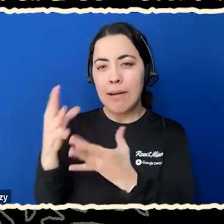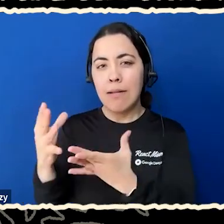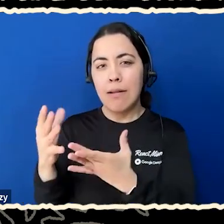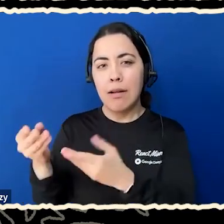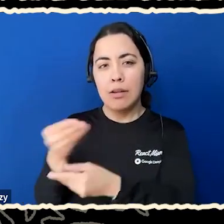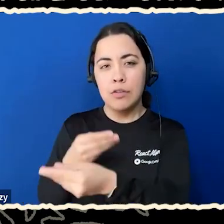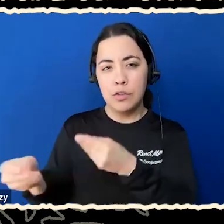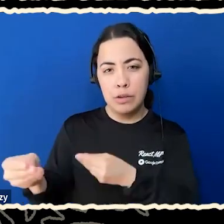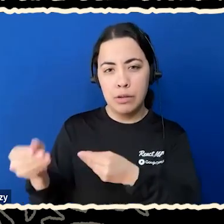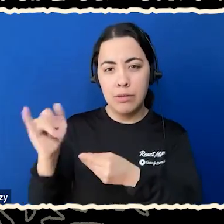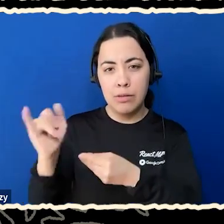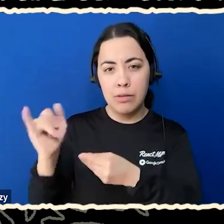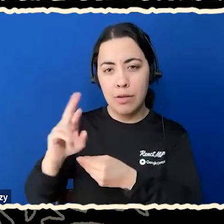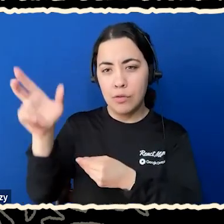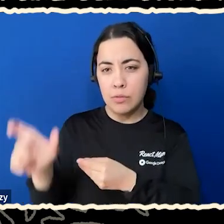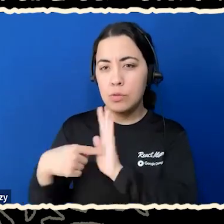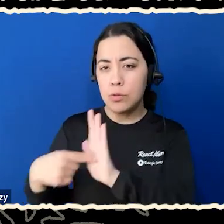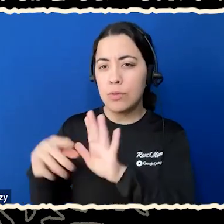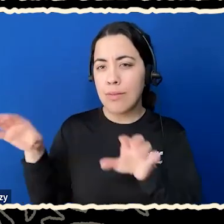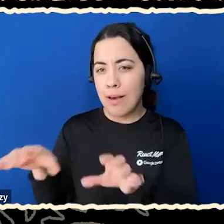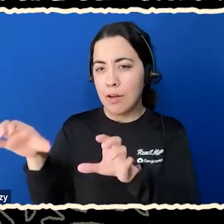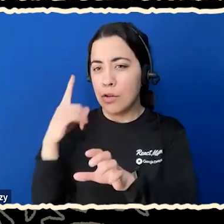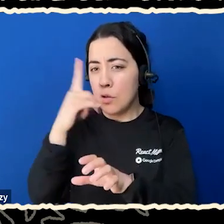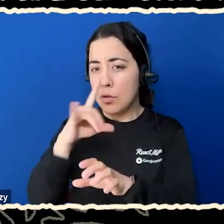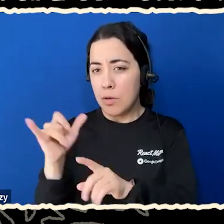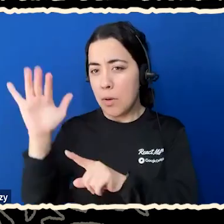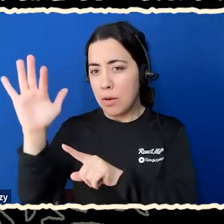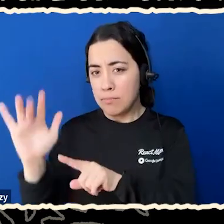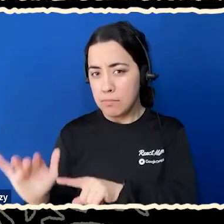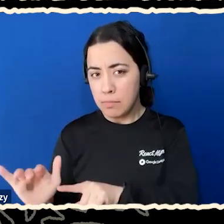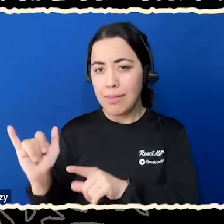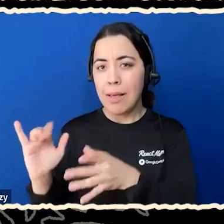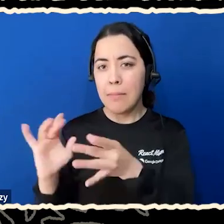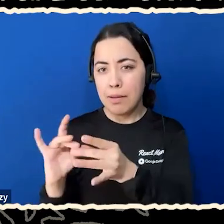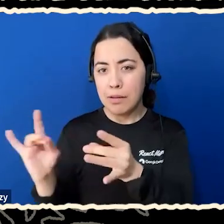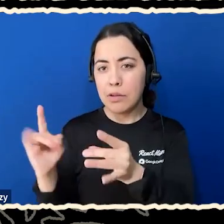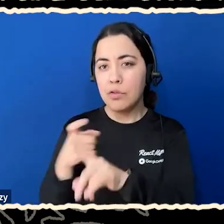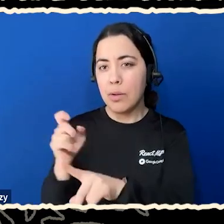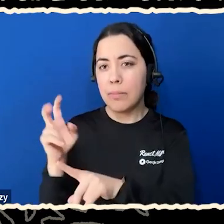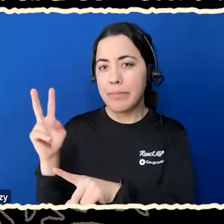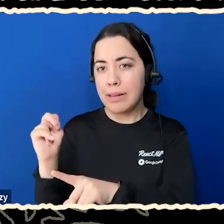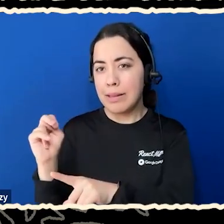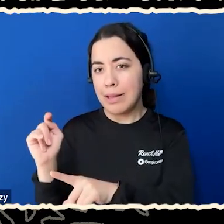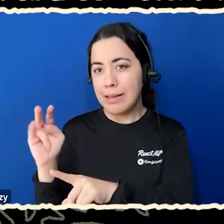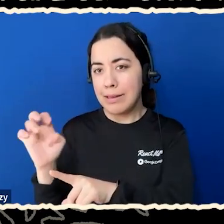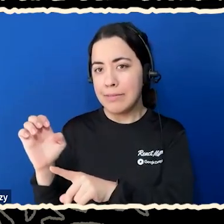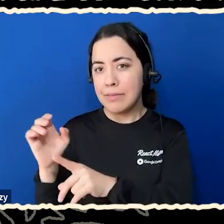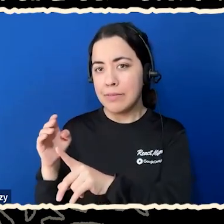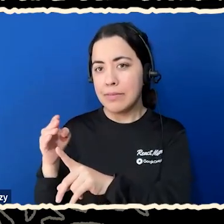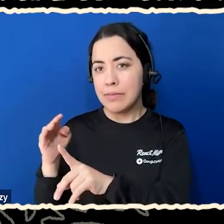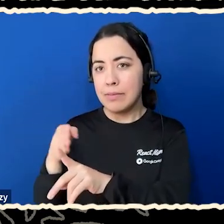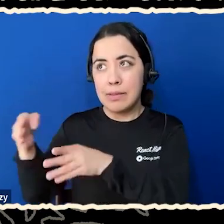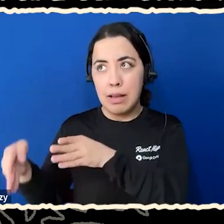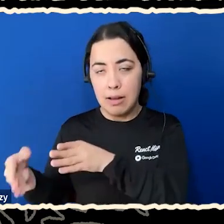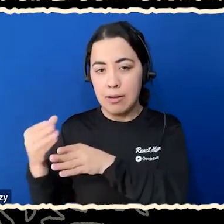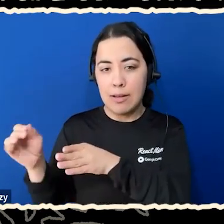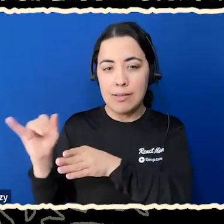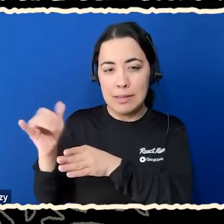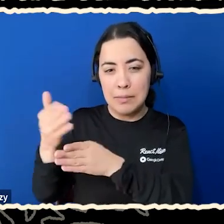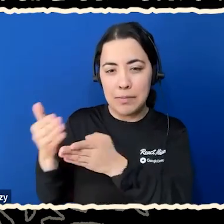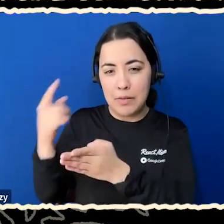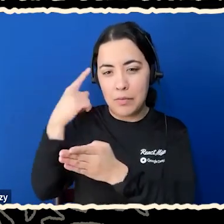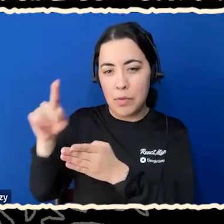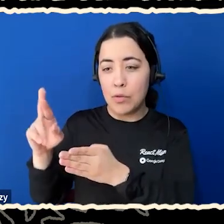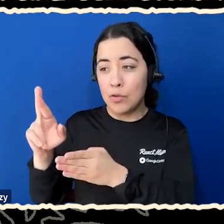you the package in action. So basically, you can dispatch asynchronous messages from the native side and the same from the React Native side. And you'll